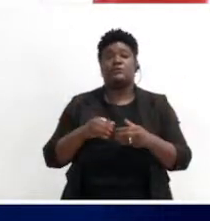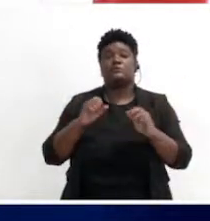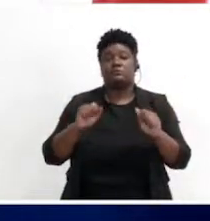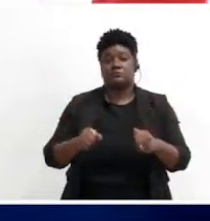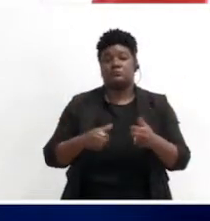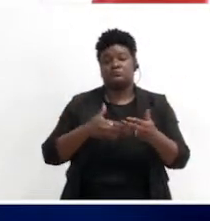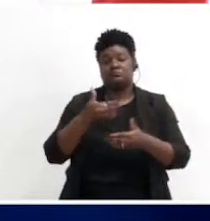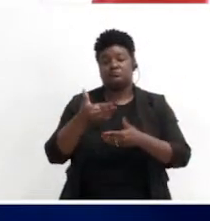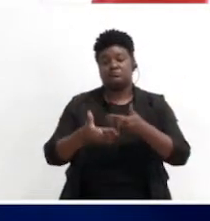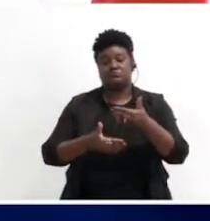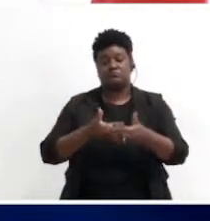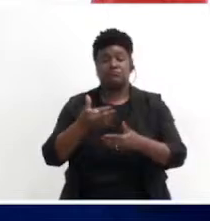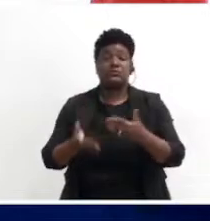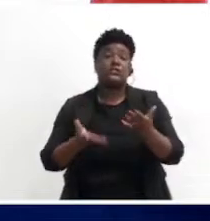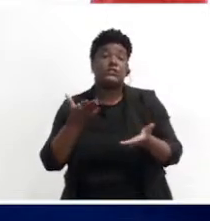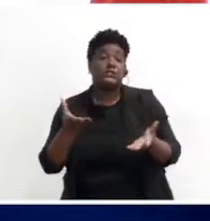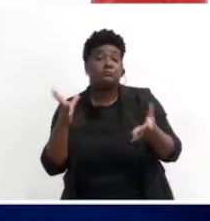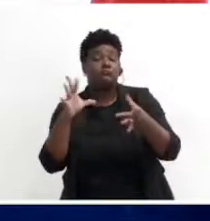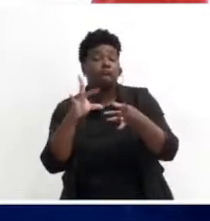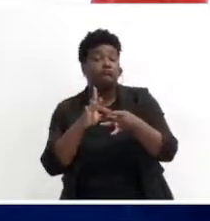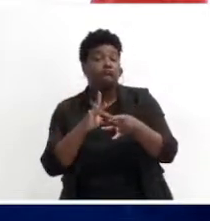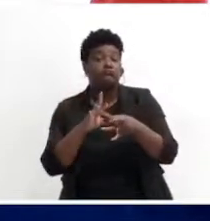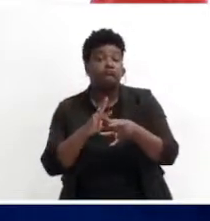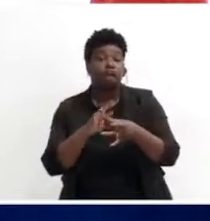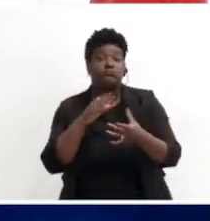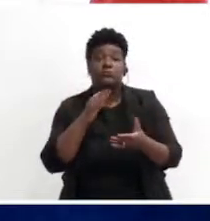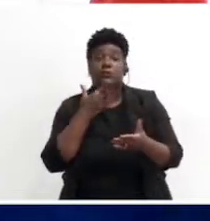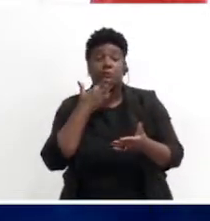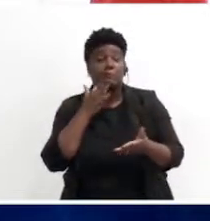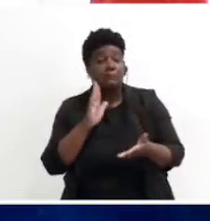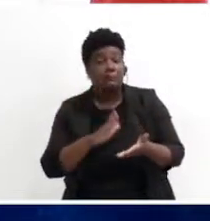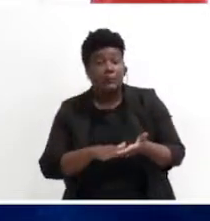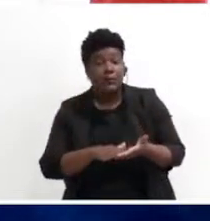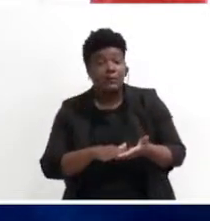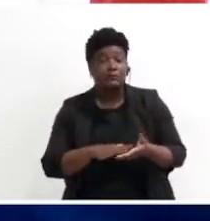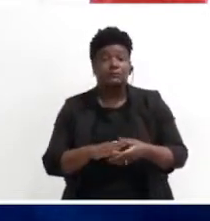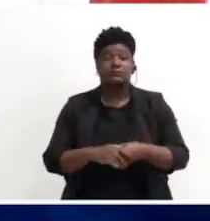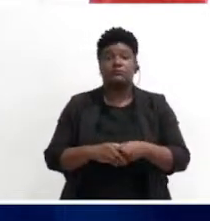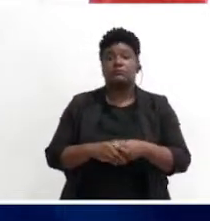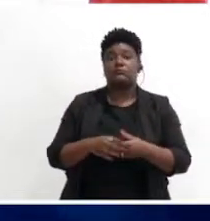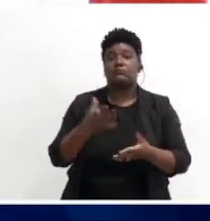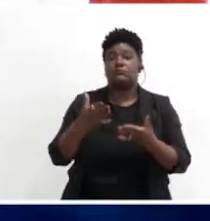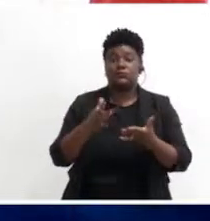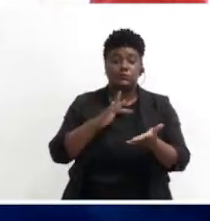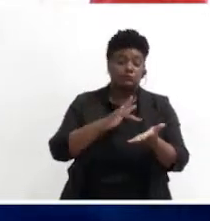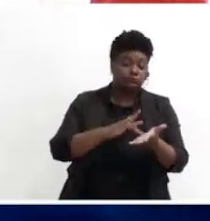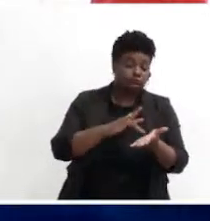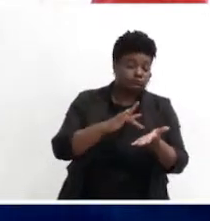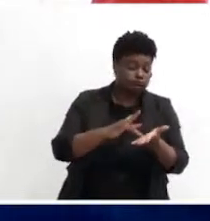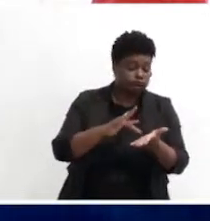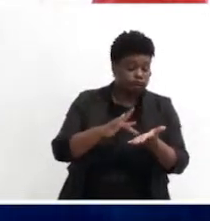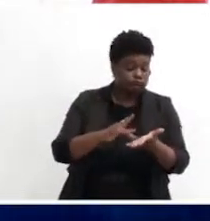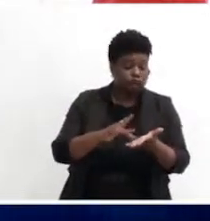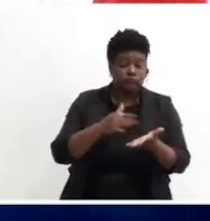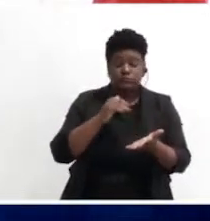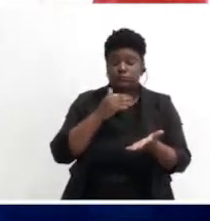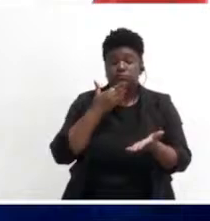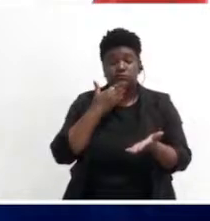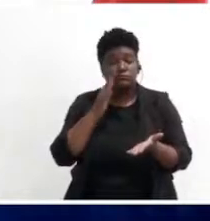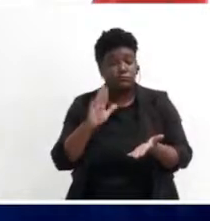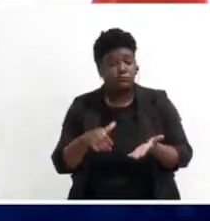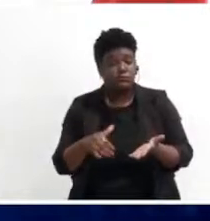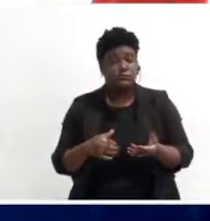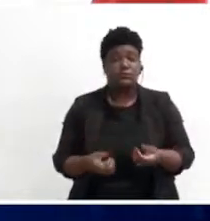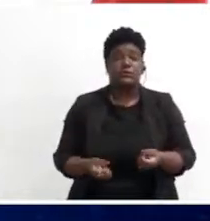made. In the middle, you kind of over-bonded, and you kind of get the